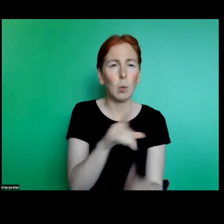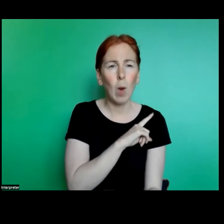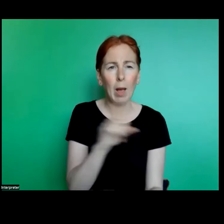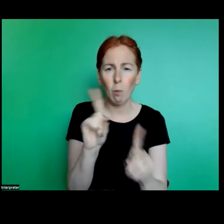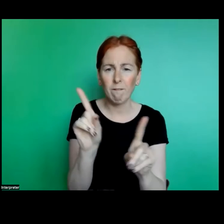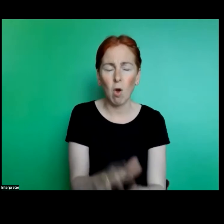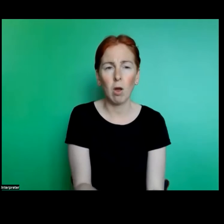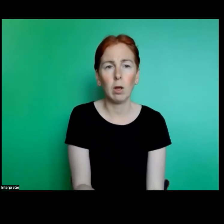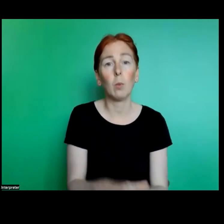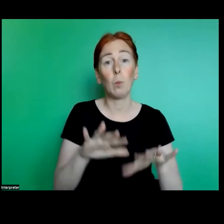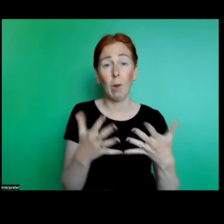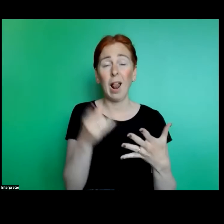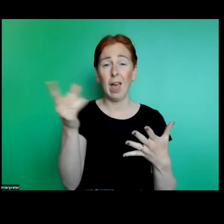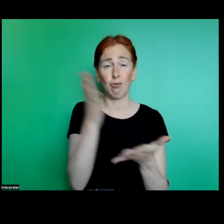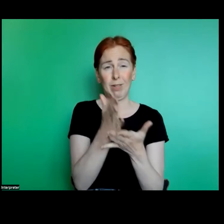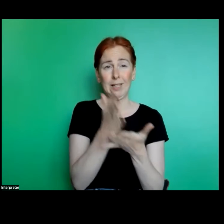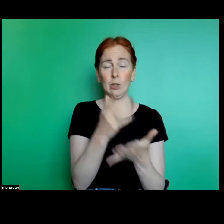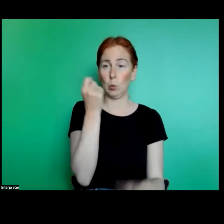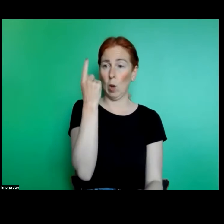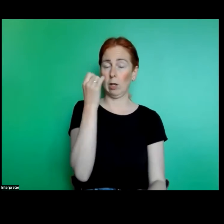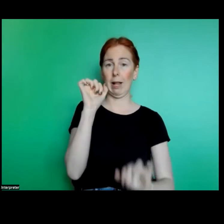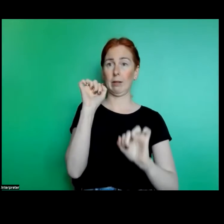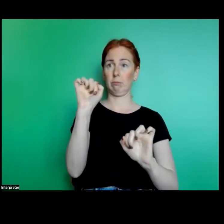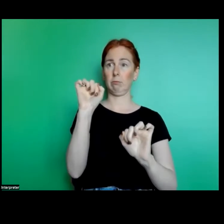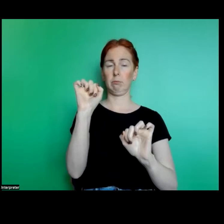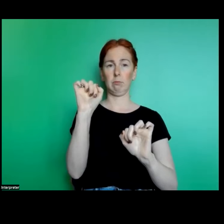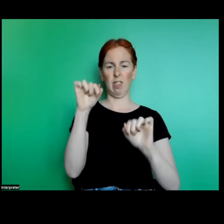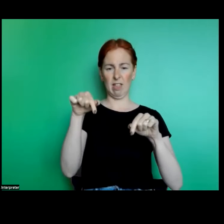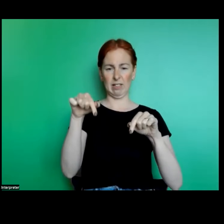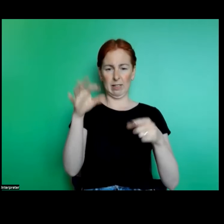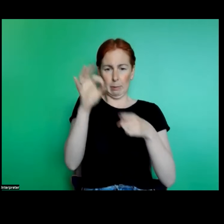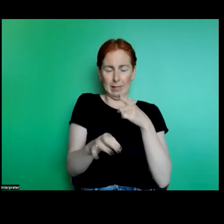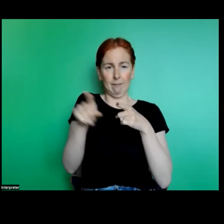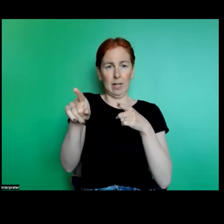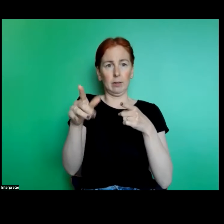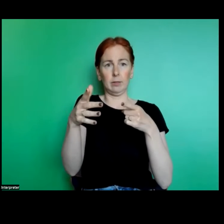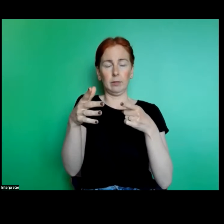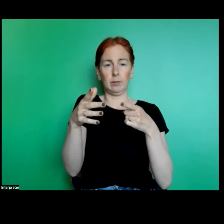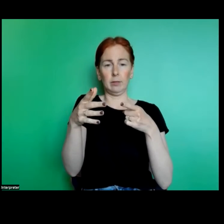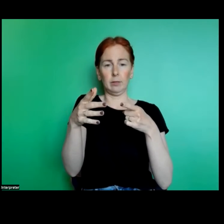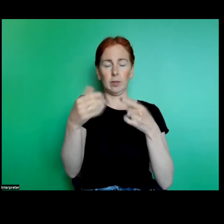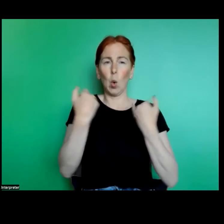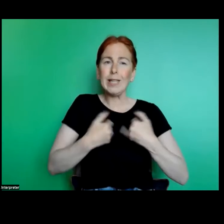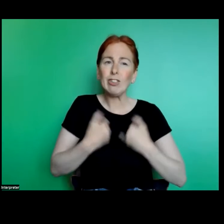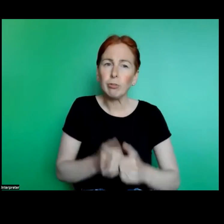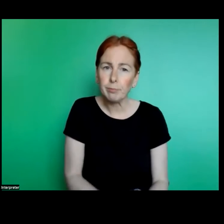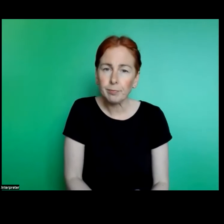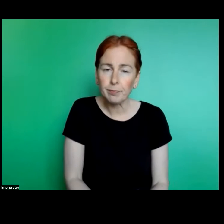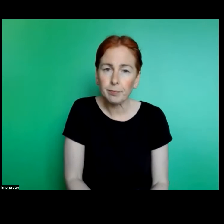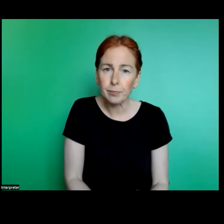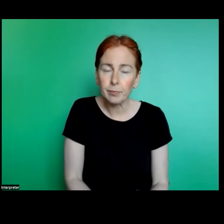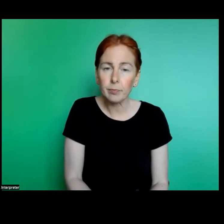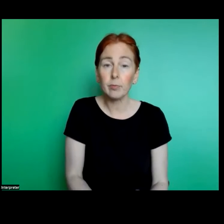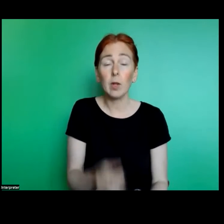from every patient, you'll get a glimpse of what's going on, but it's only by combining data from many patients that you can really understand the condition